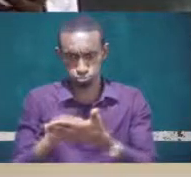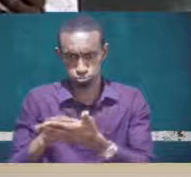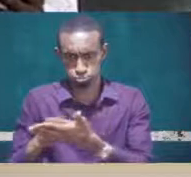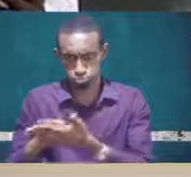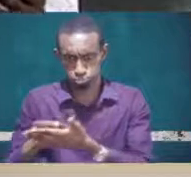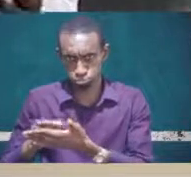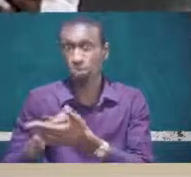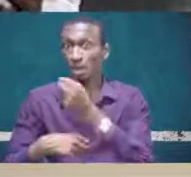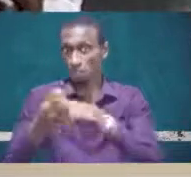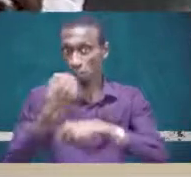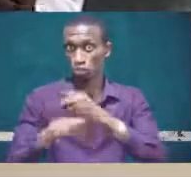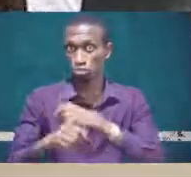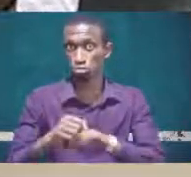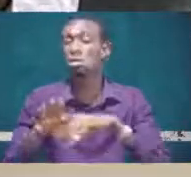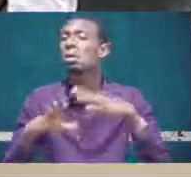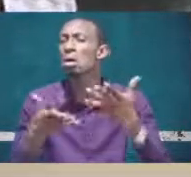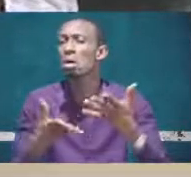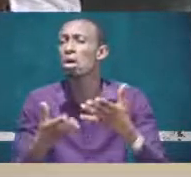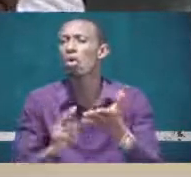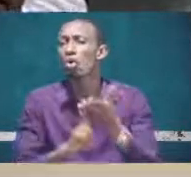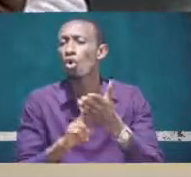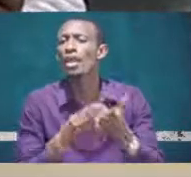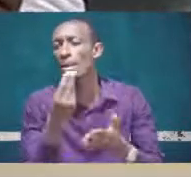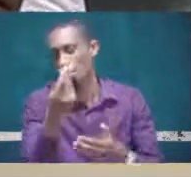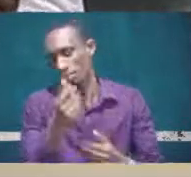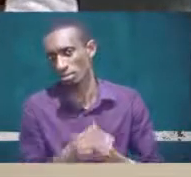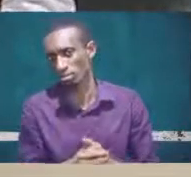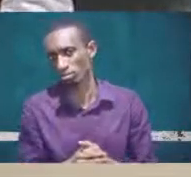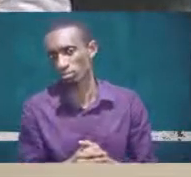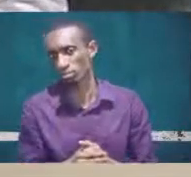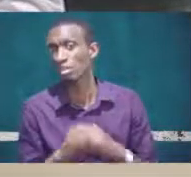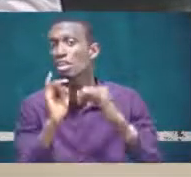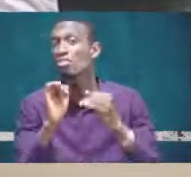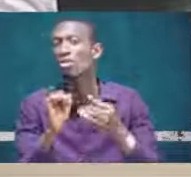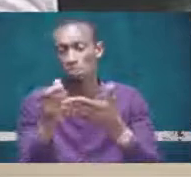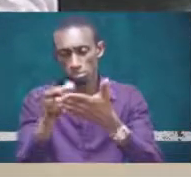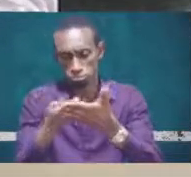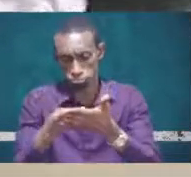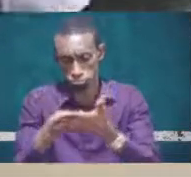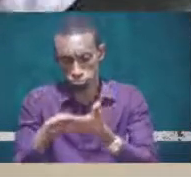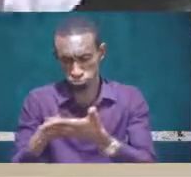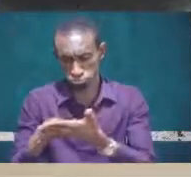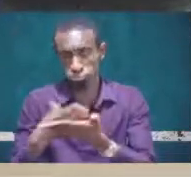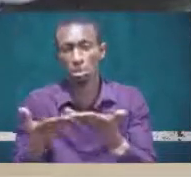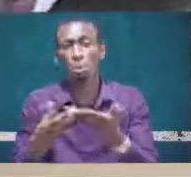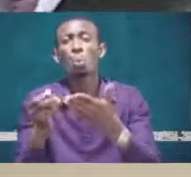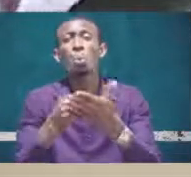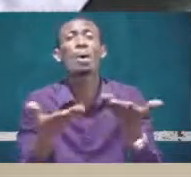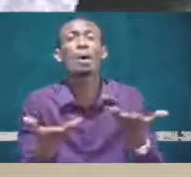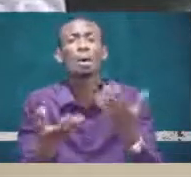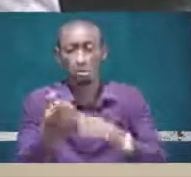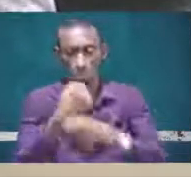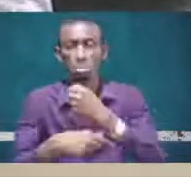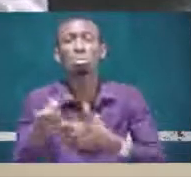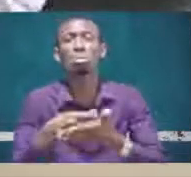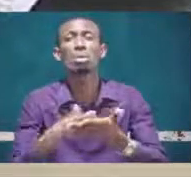recording a transaction that occurred. And when we are recording these transactions, we record them in form of money. The value of a transaction